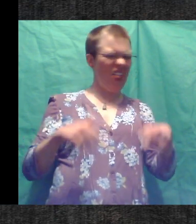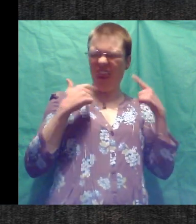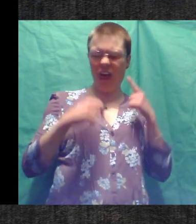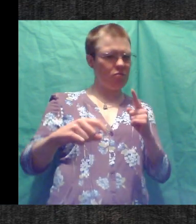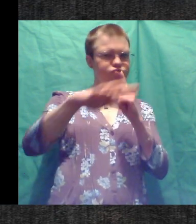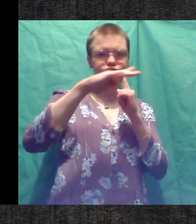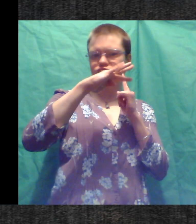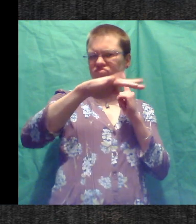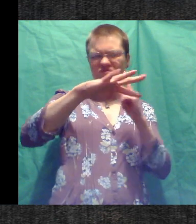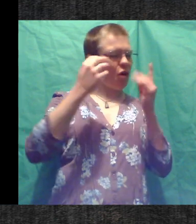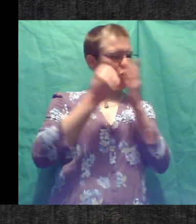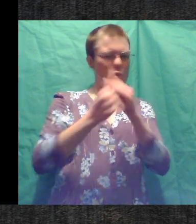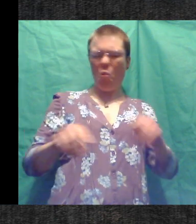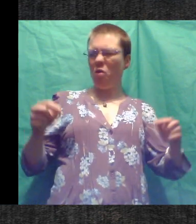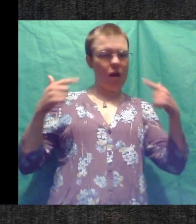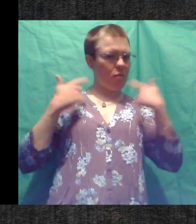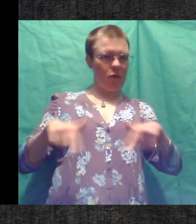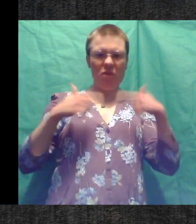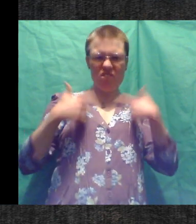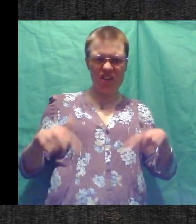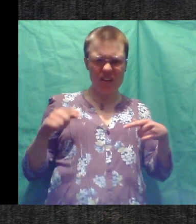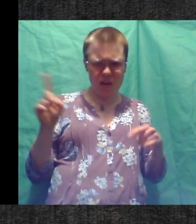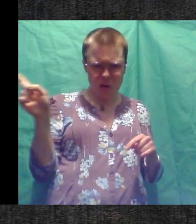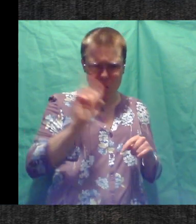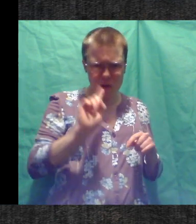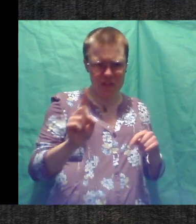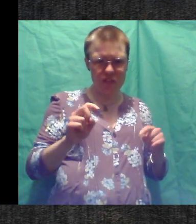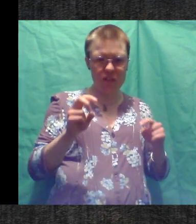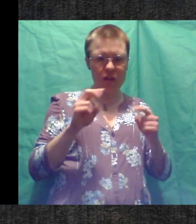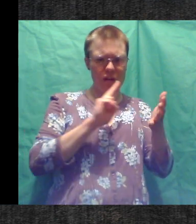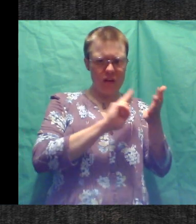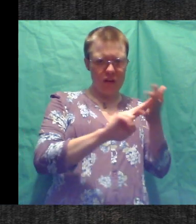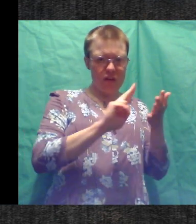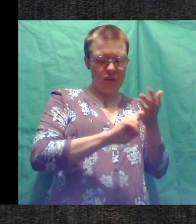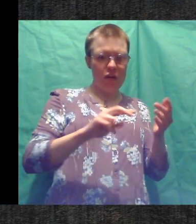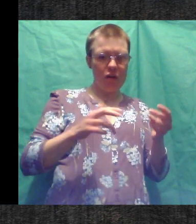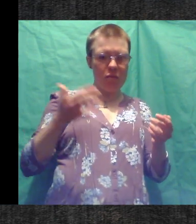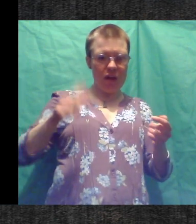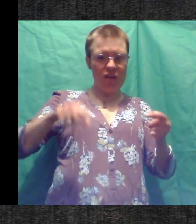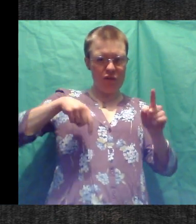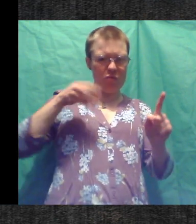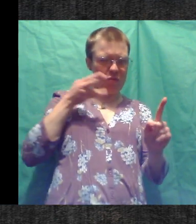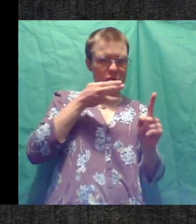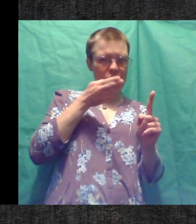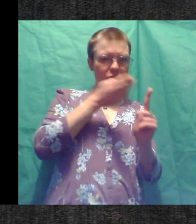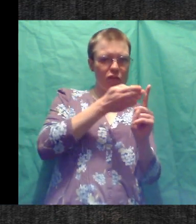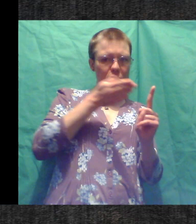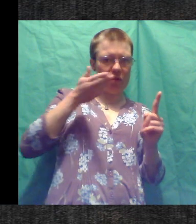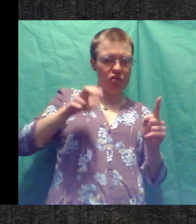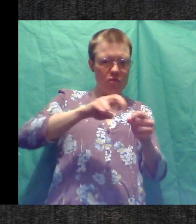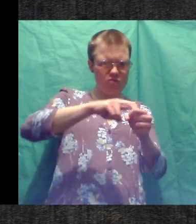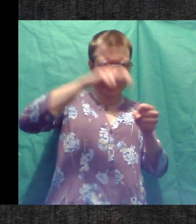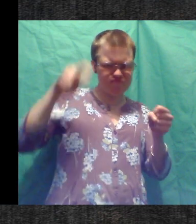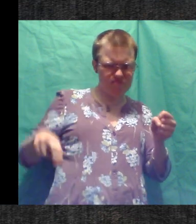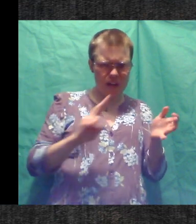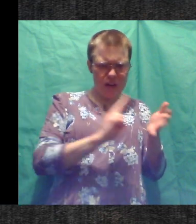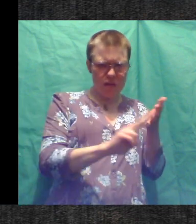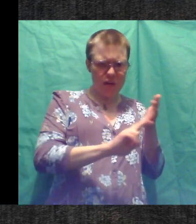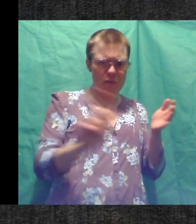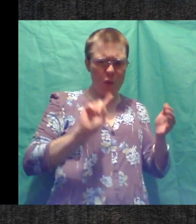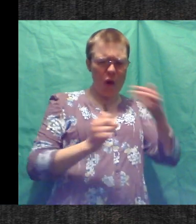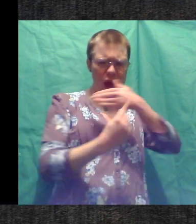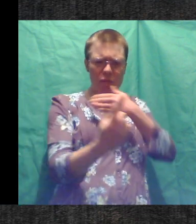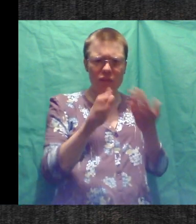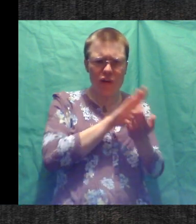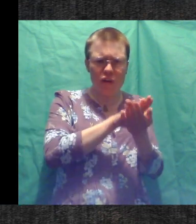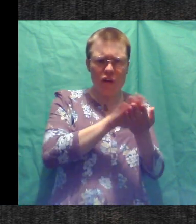Snake, I can't allow Naomi to make any more unauthorized transmissions. What? Naomi's been removed from this